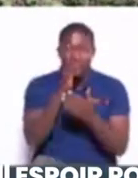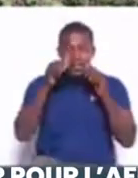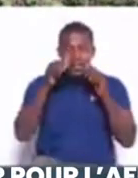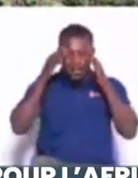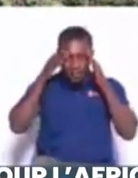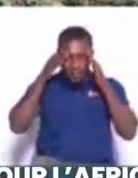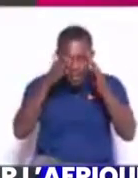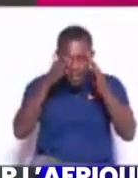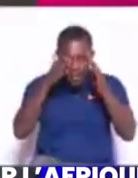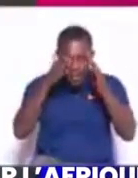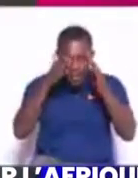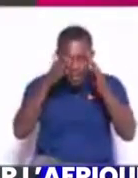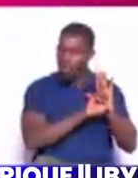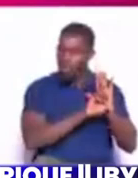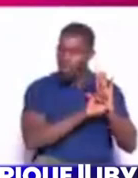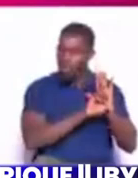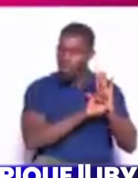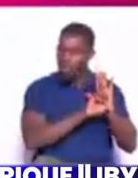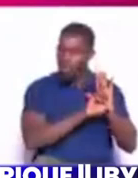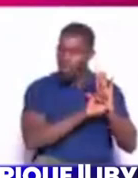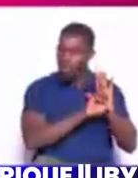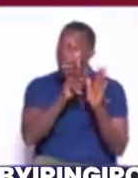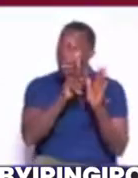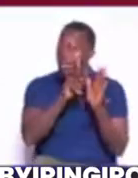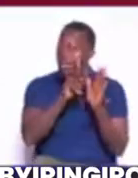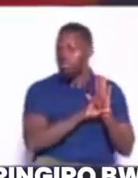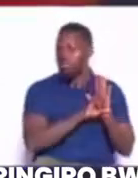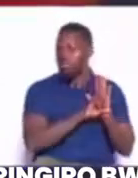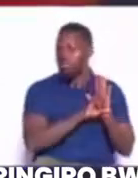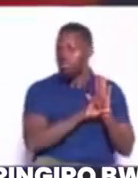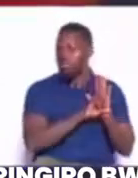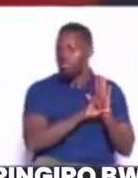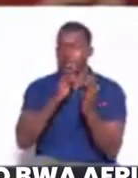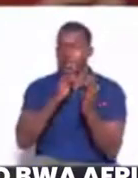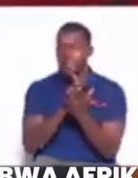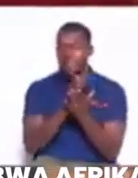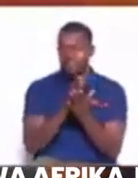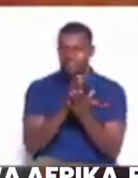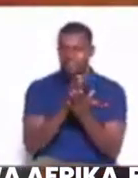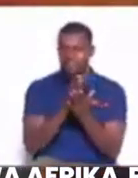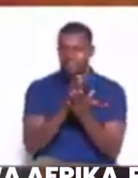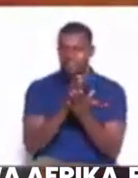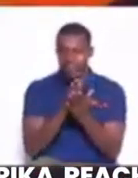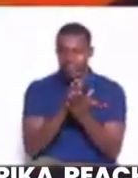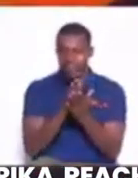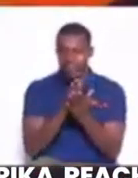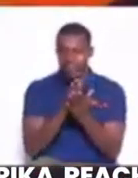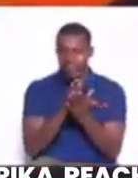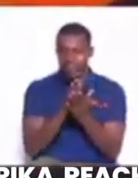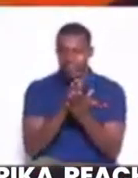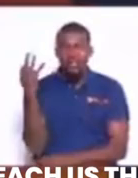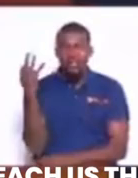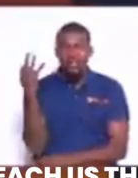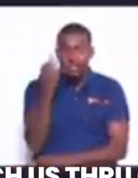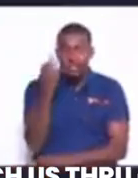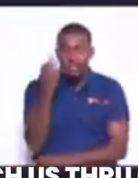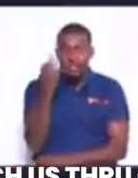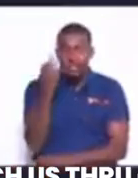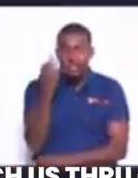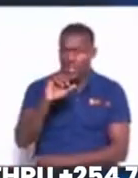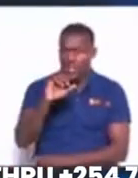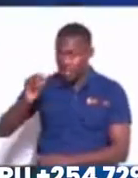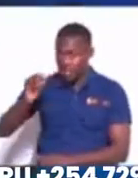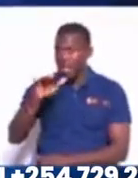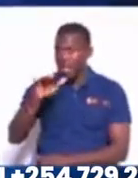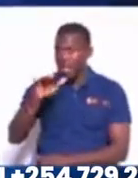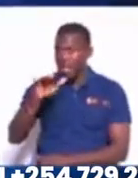we don't do away with the law, we keep the law. Let me illustrate this for you. I had just been preaching outside a large city in America.